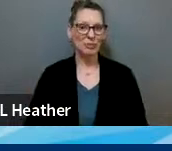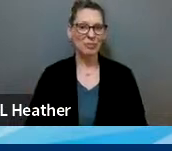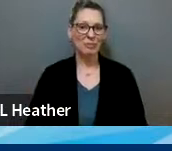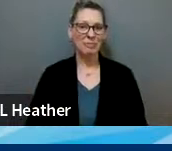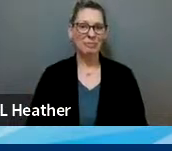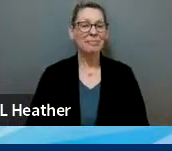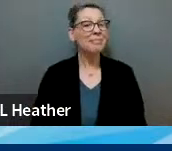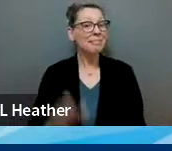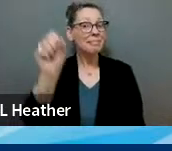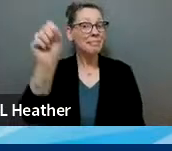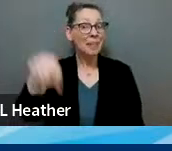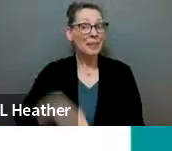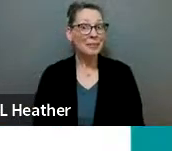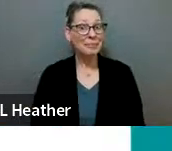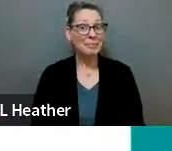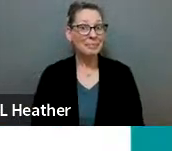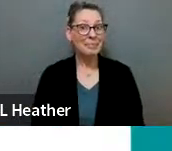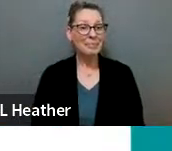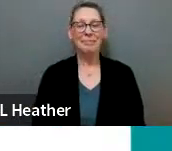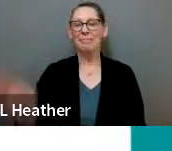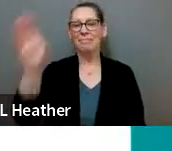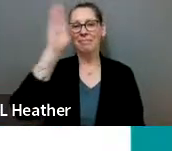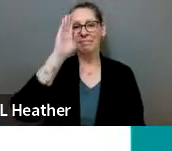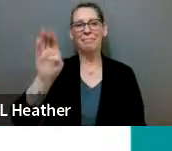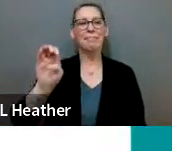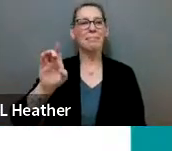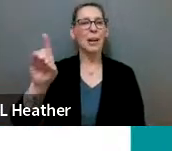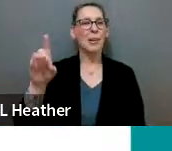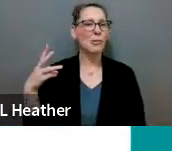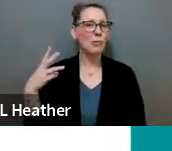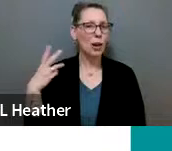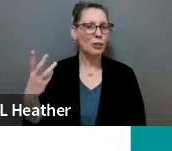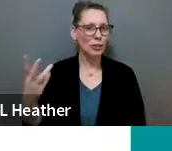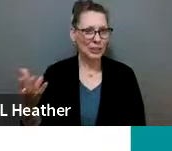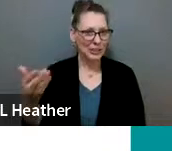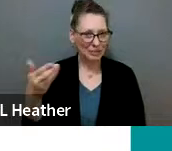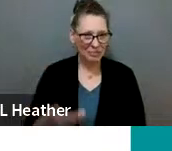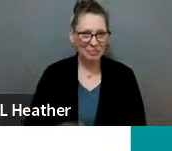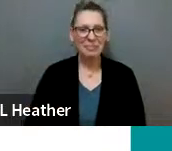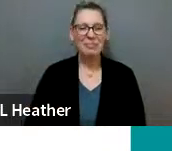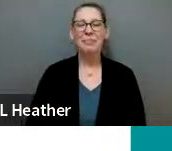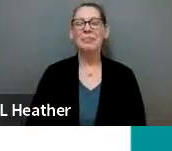Yes. Hello, I'm Ed Washington. For